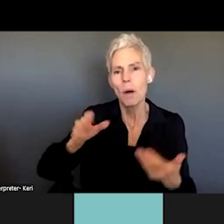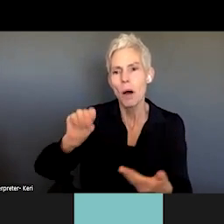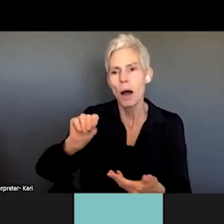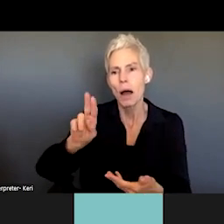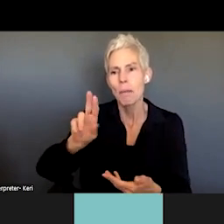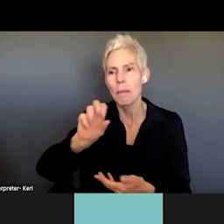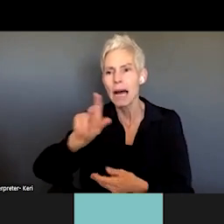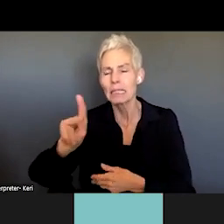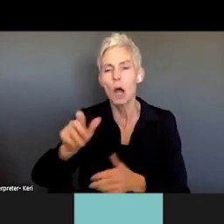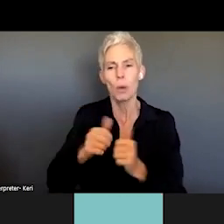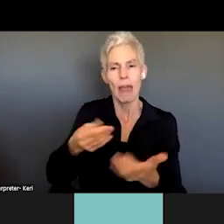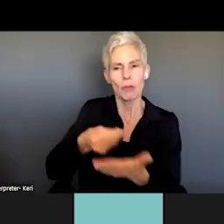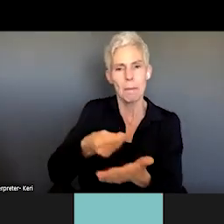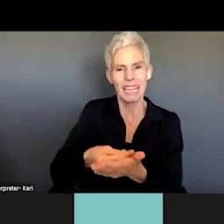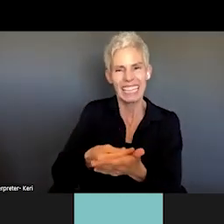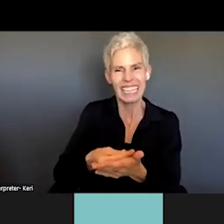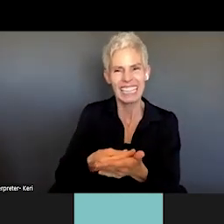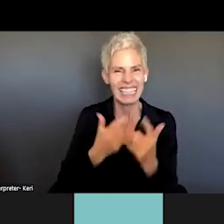money. I